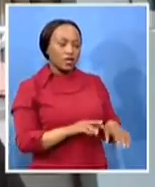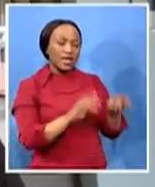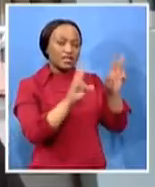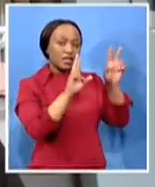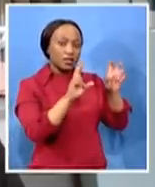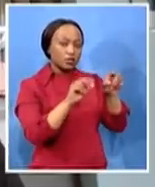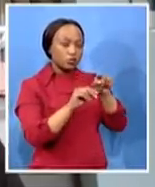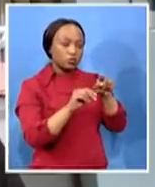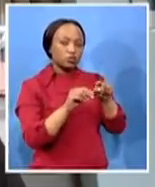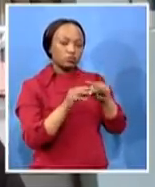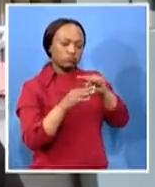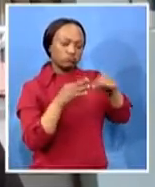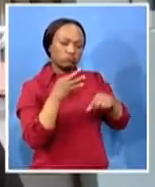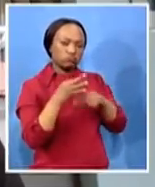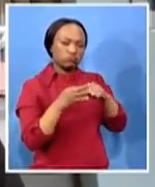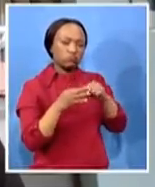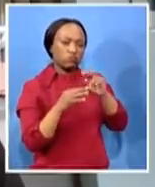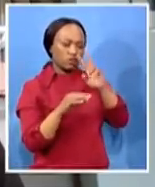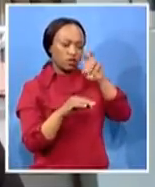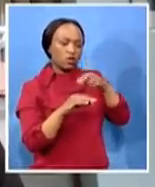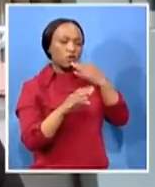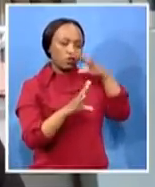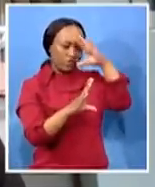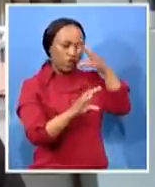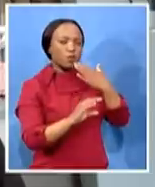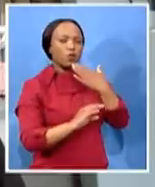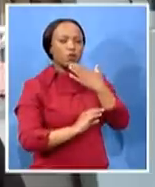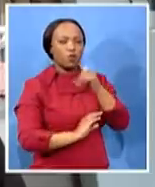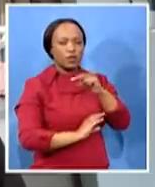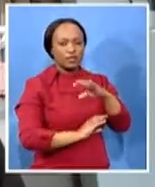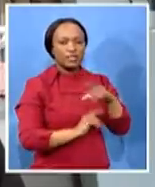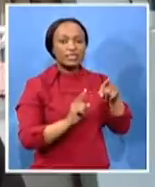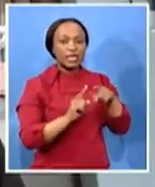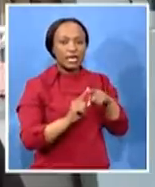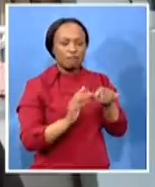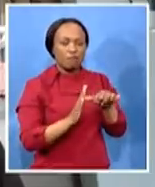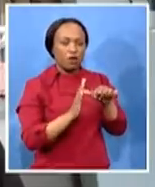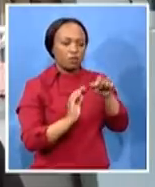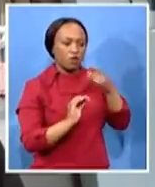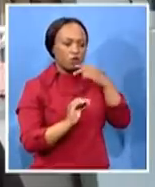be the president. I think the question is, why write the letter?